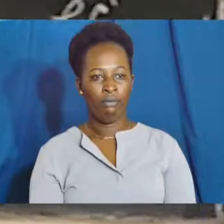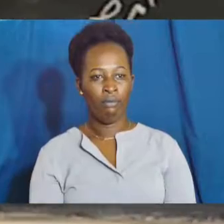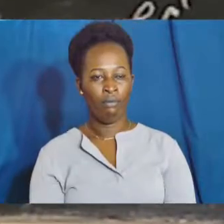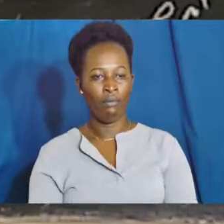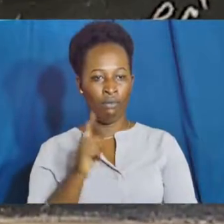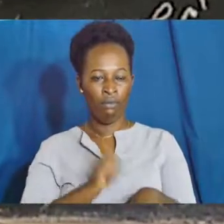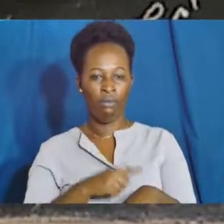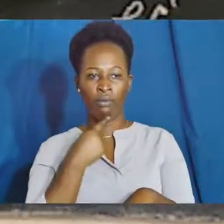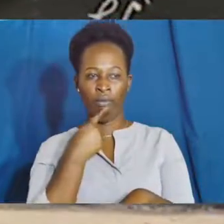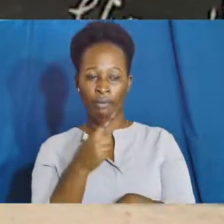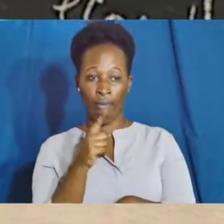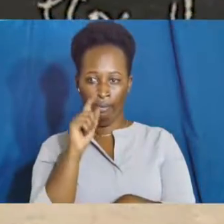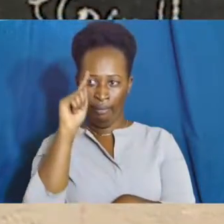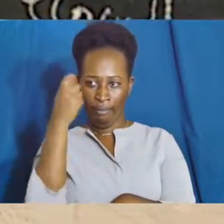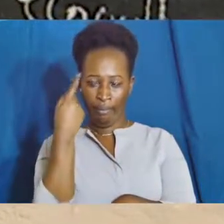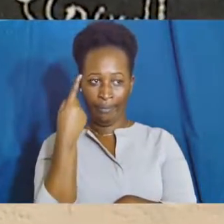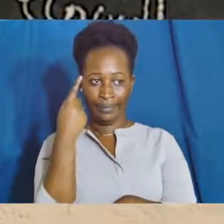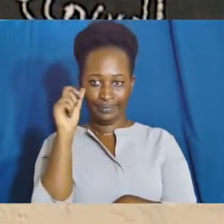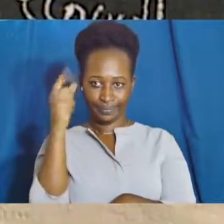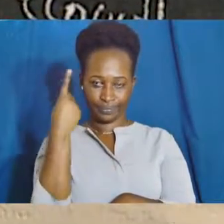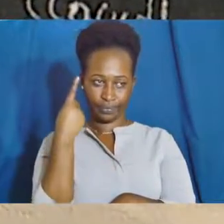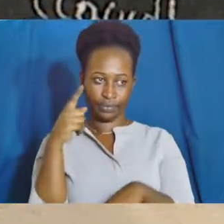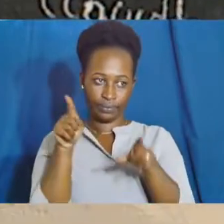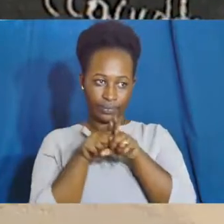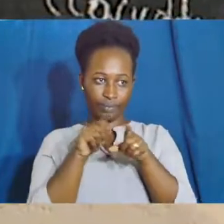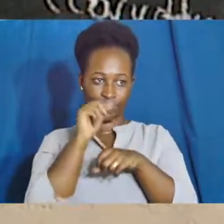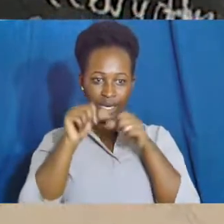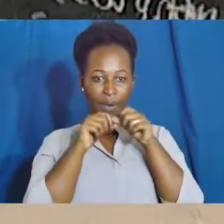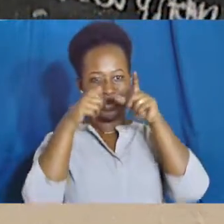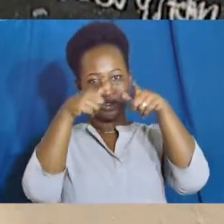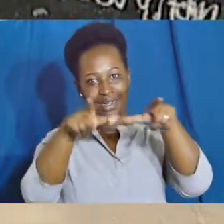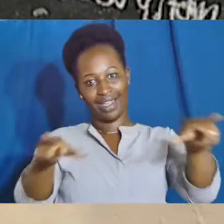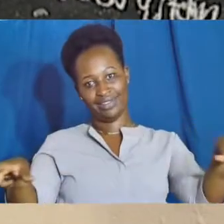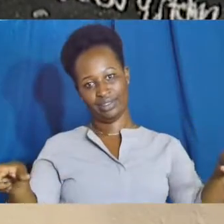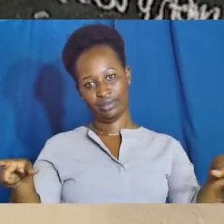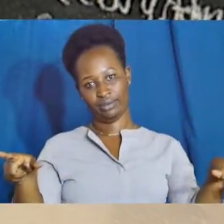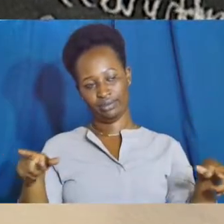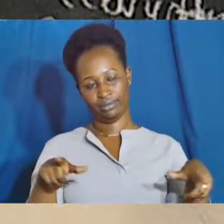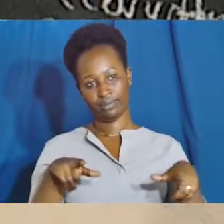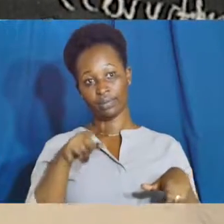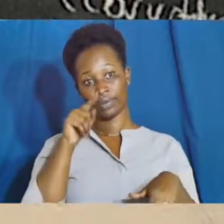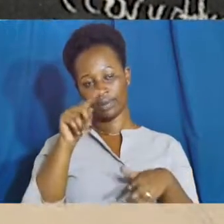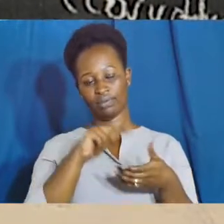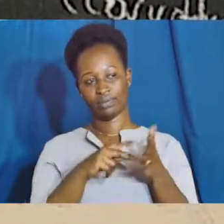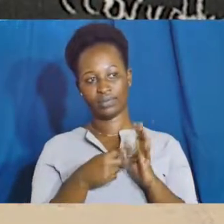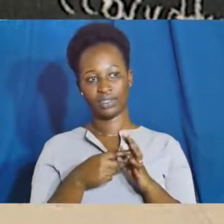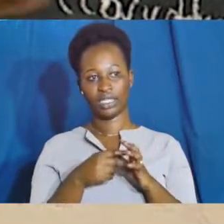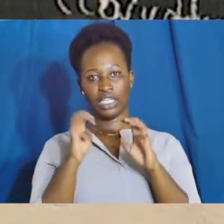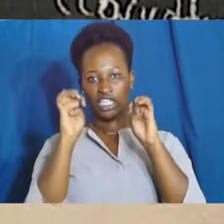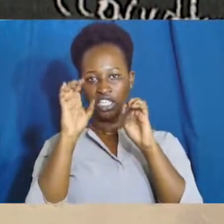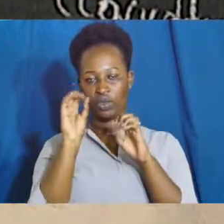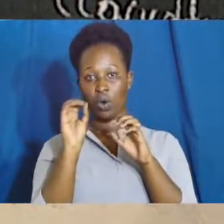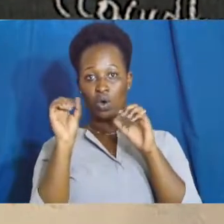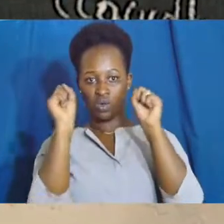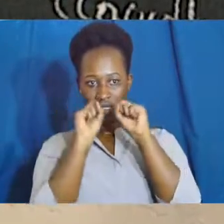When we say terrestrial ecosystem, terrestrial is about land. That means ecosystem on